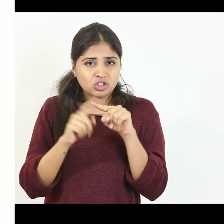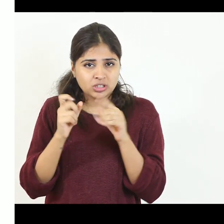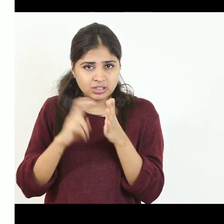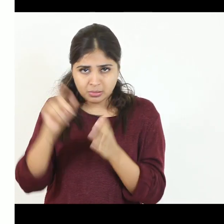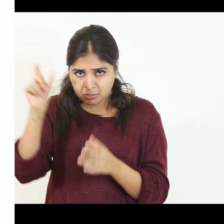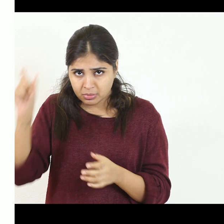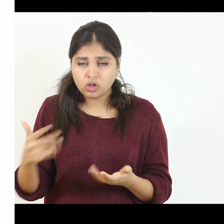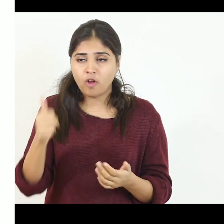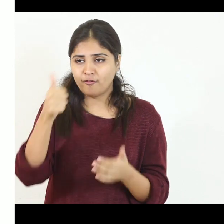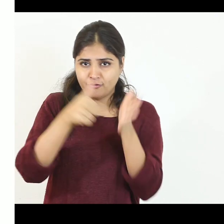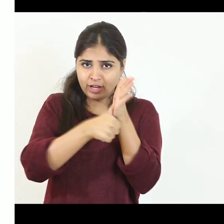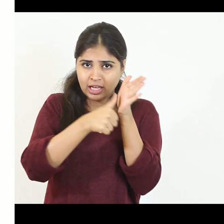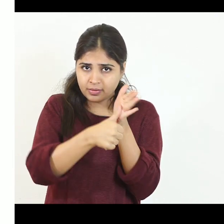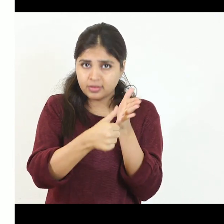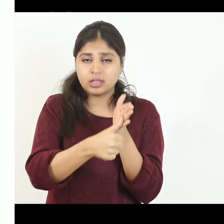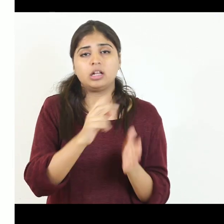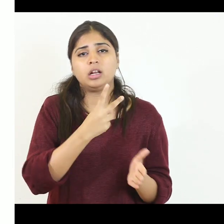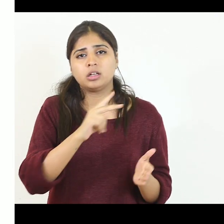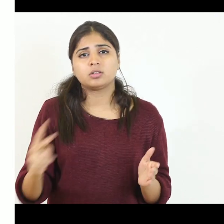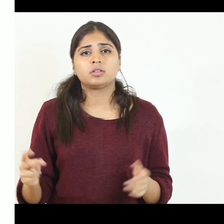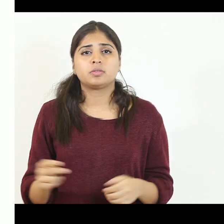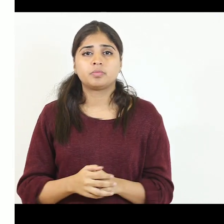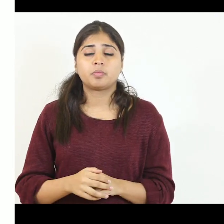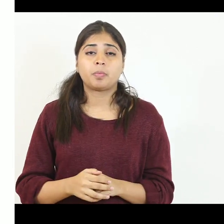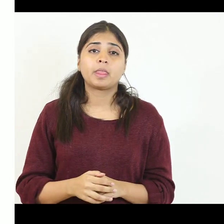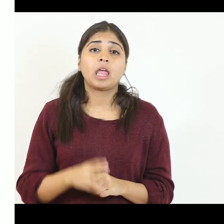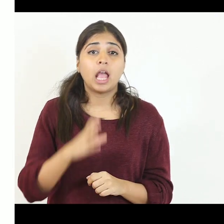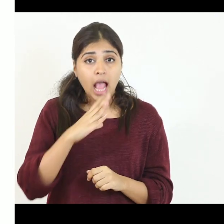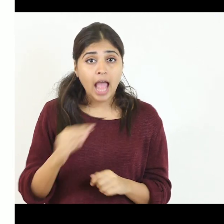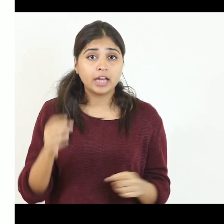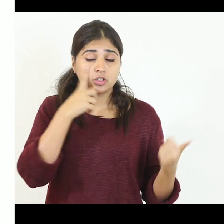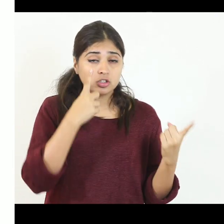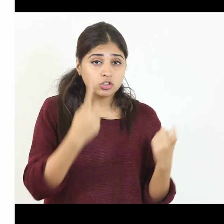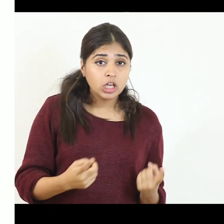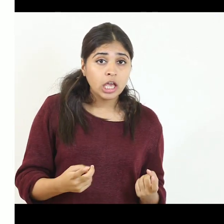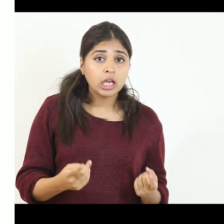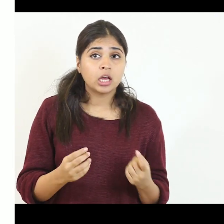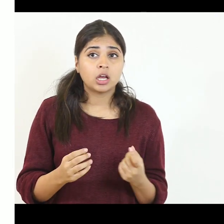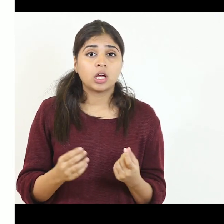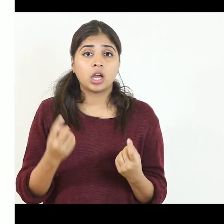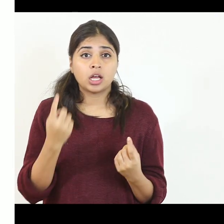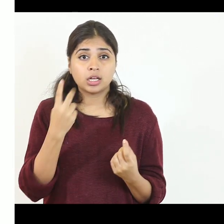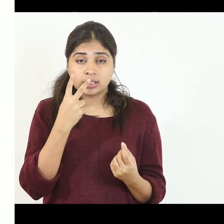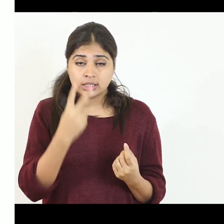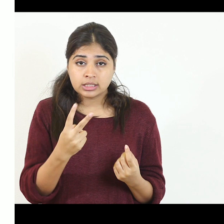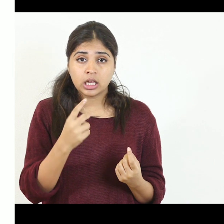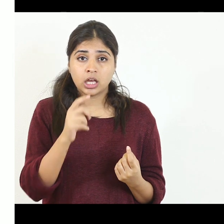of existing help desk feedback system and suggest improvements.